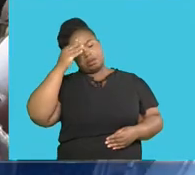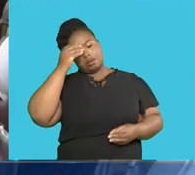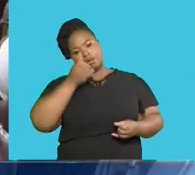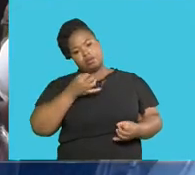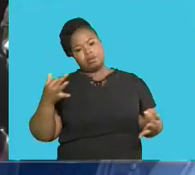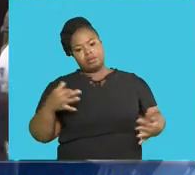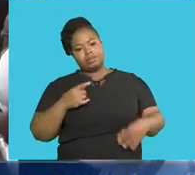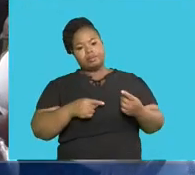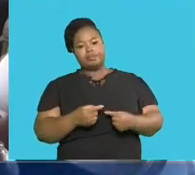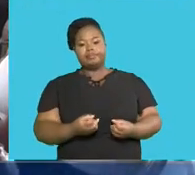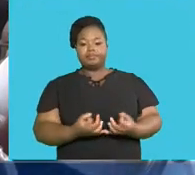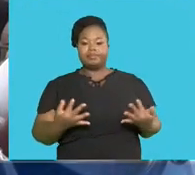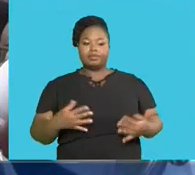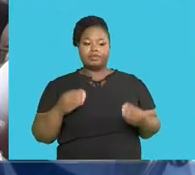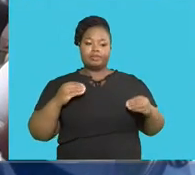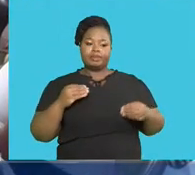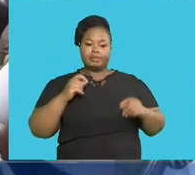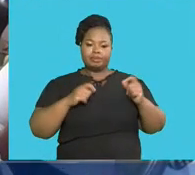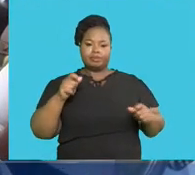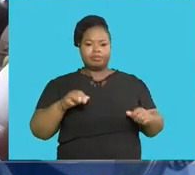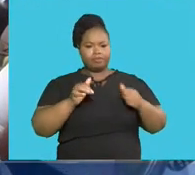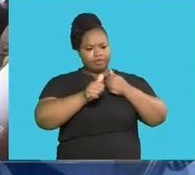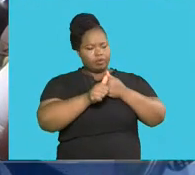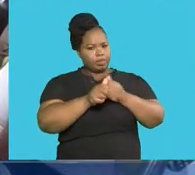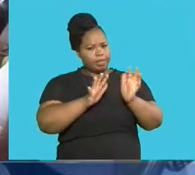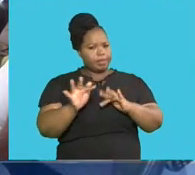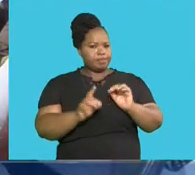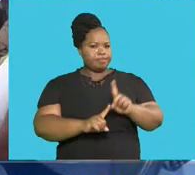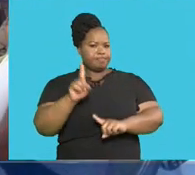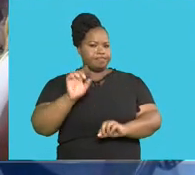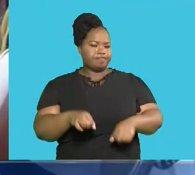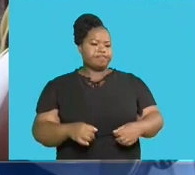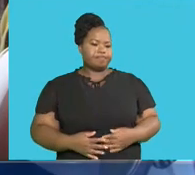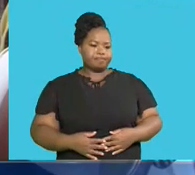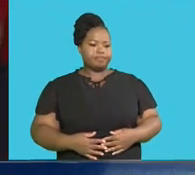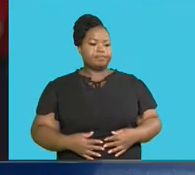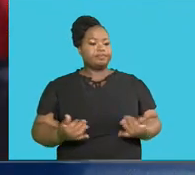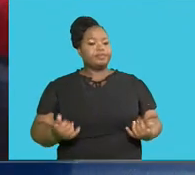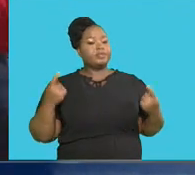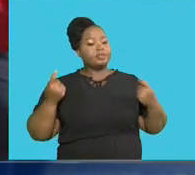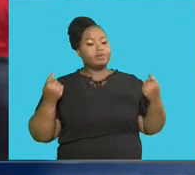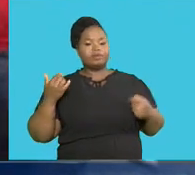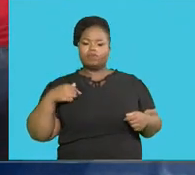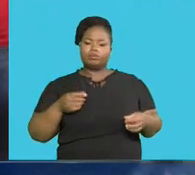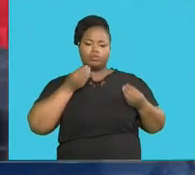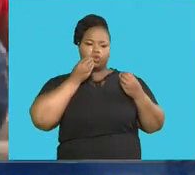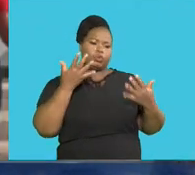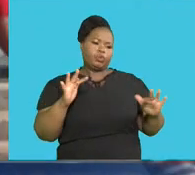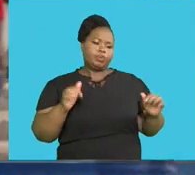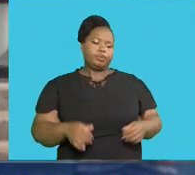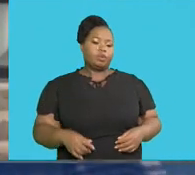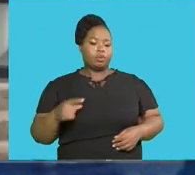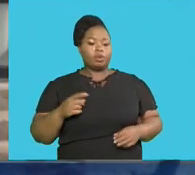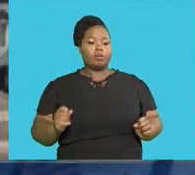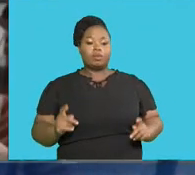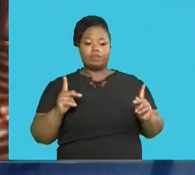lukhulu ngemfundiso ekumele kuba bazilandele ukuze baphumelele. This event for me has been phenomenal